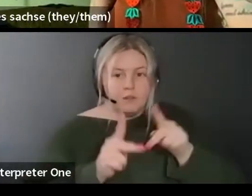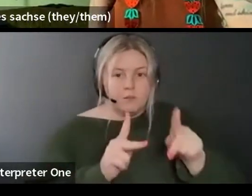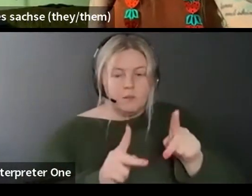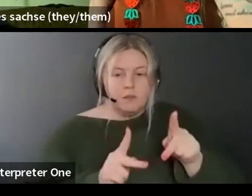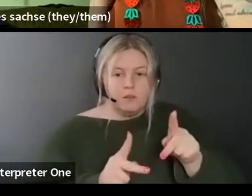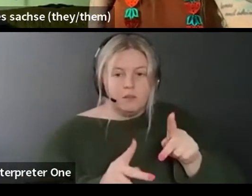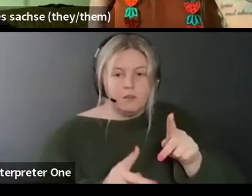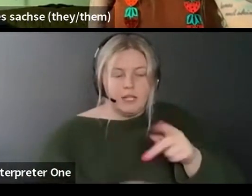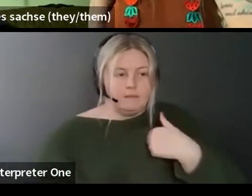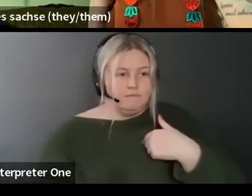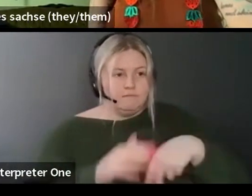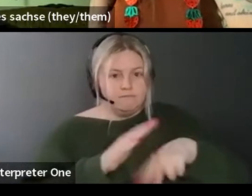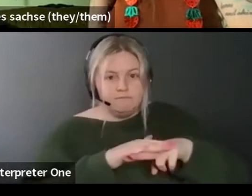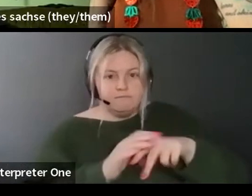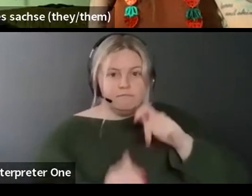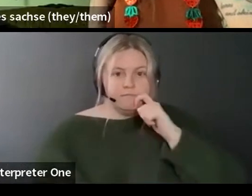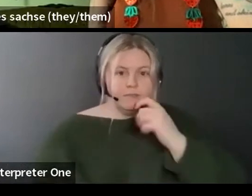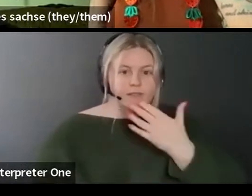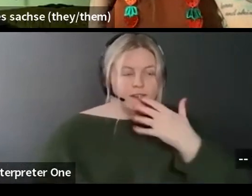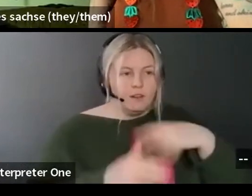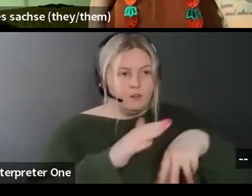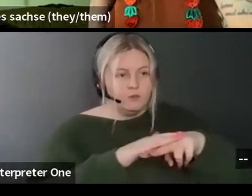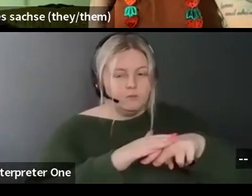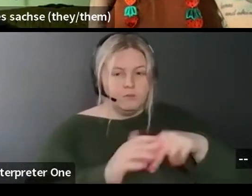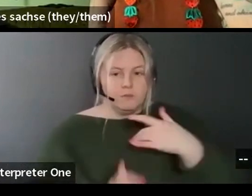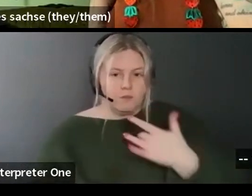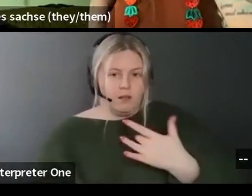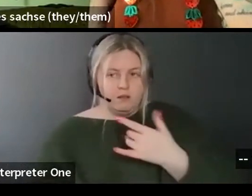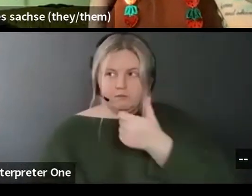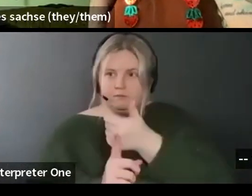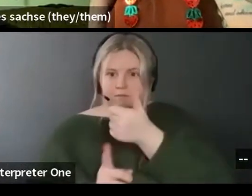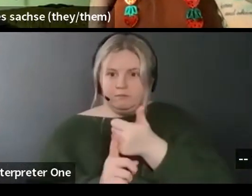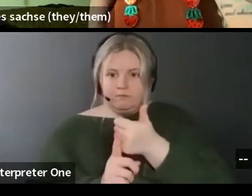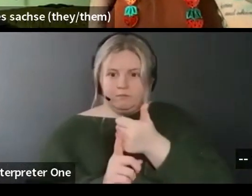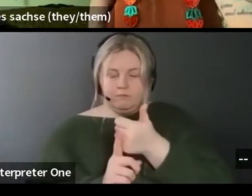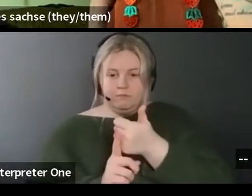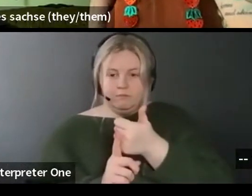racist for this. Like they're just too racist, like the henchmen